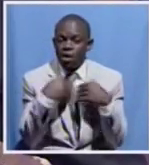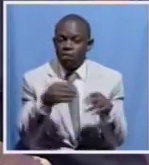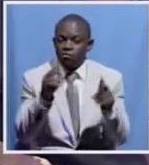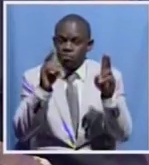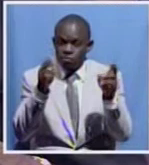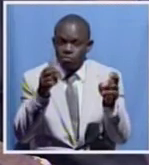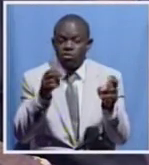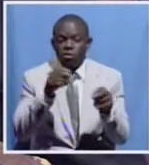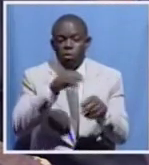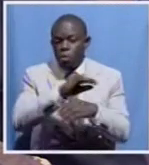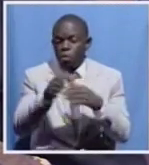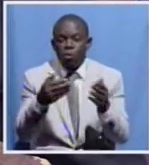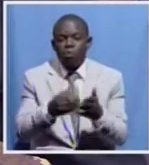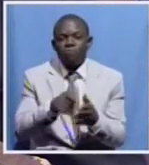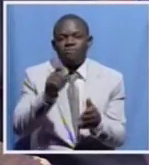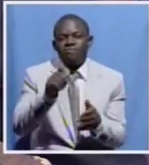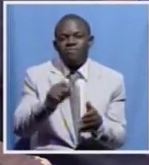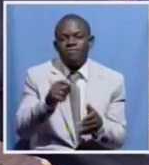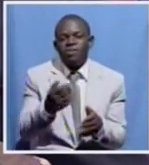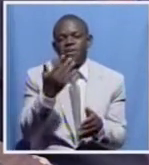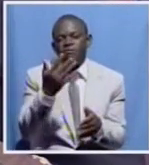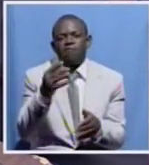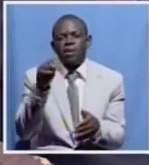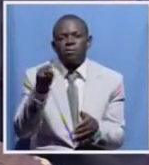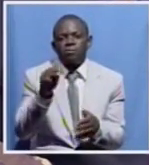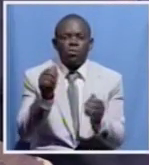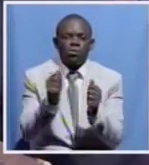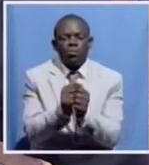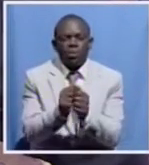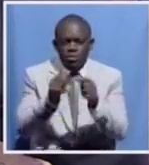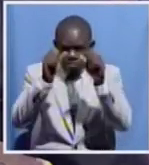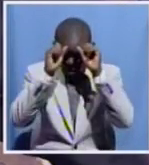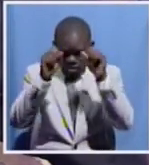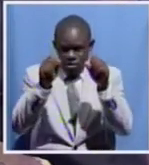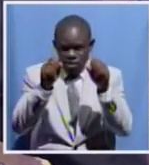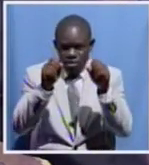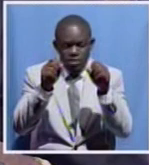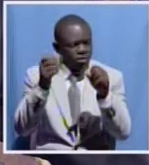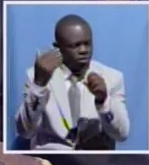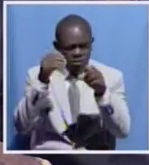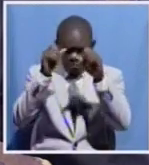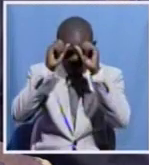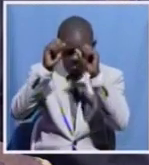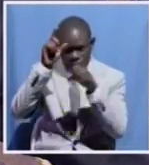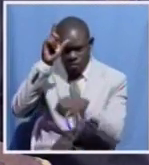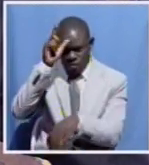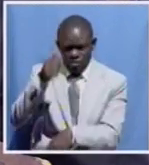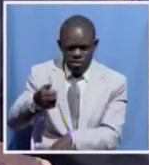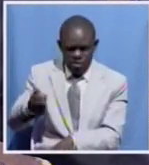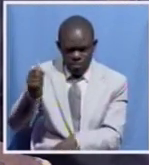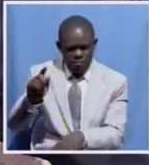did more than an hour with the media and spoke to the issues that affect lots of Zambians. And I